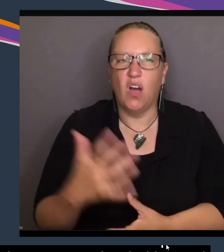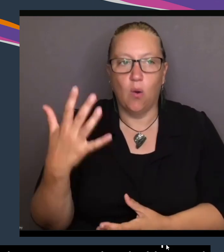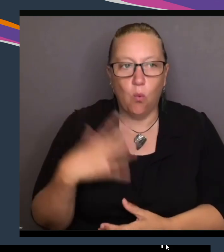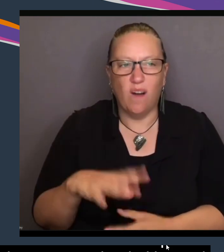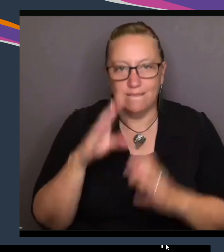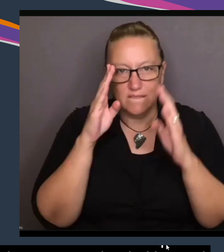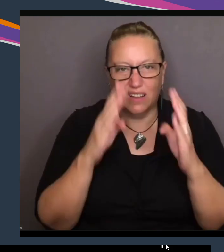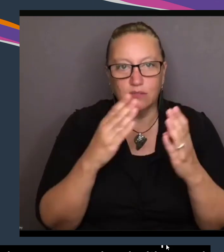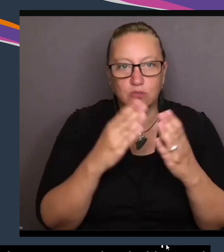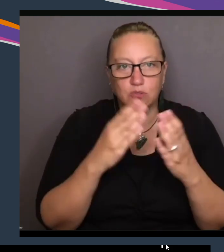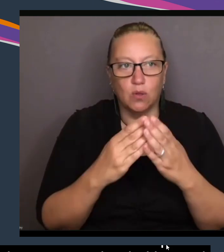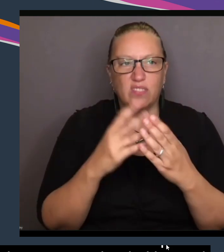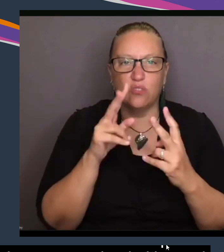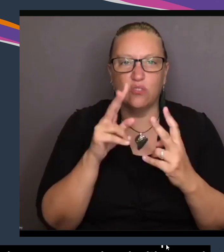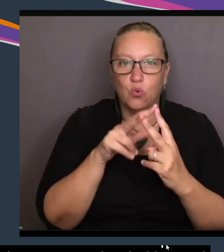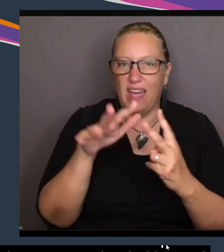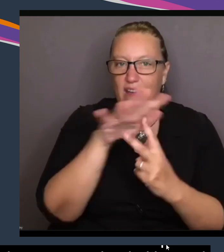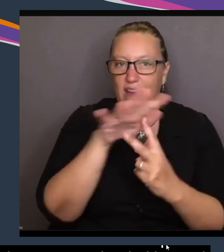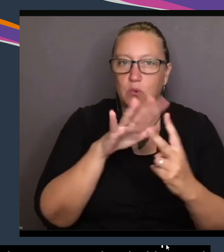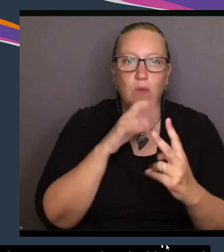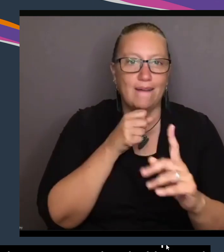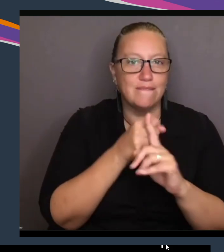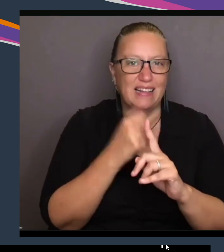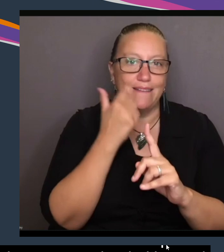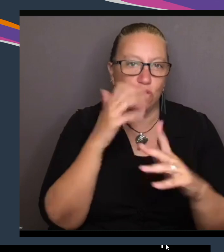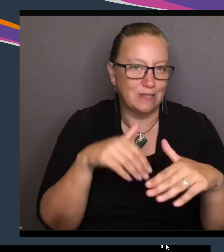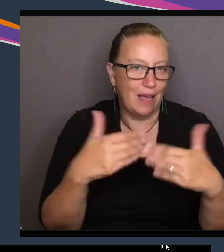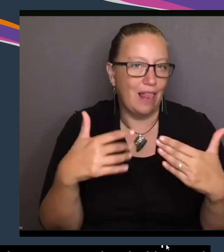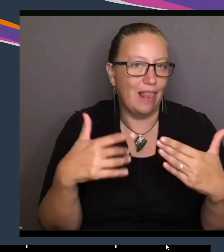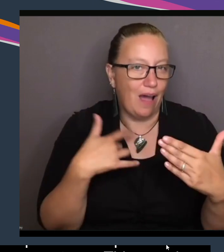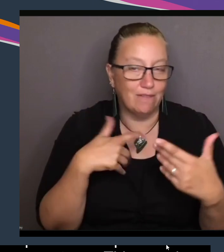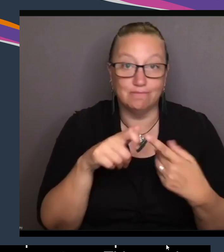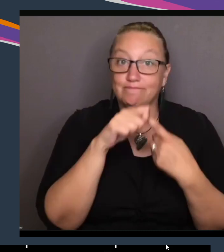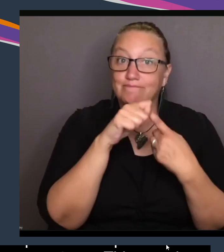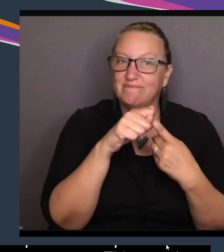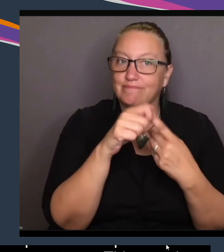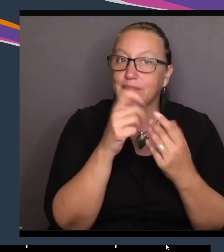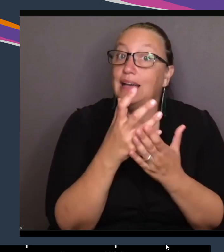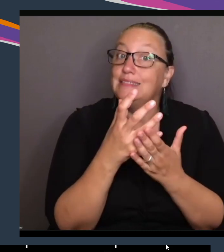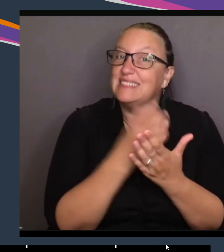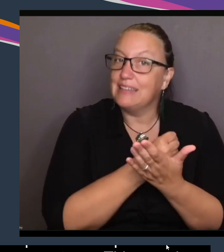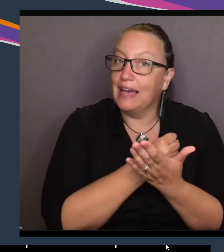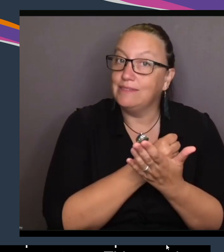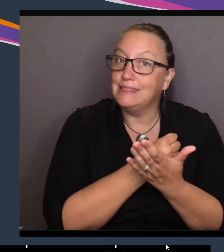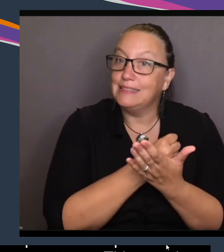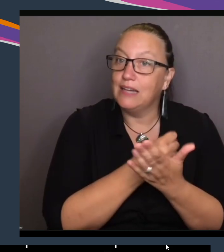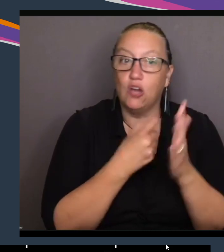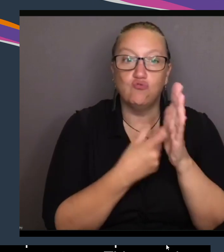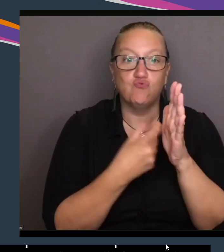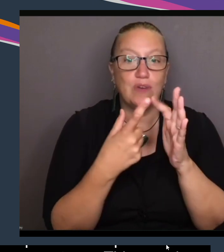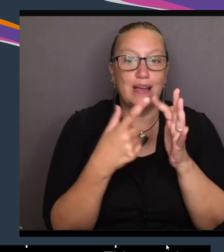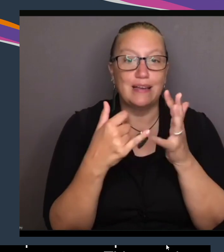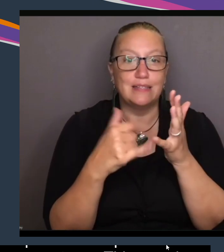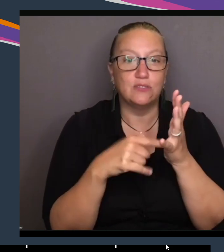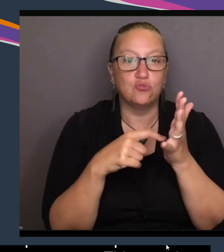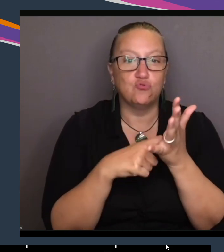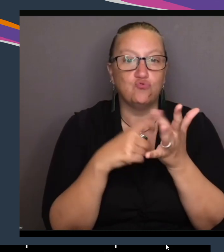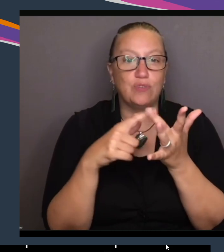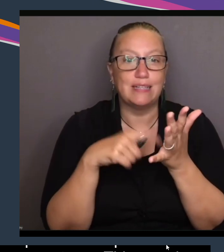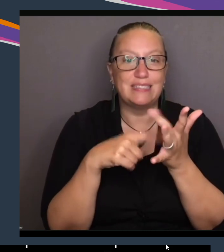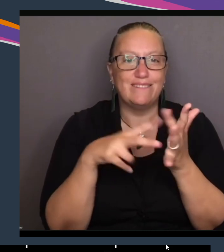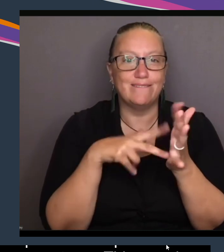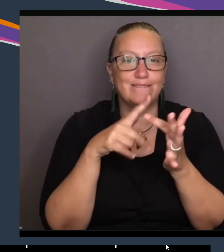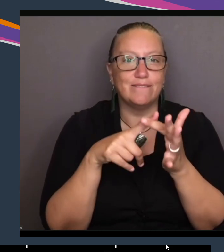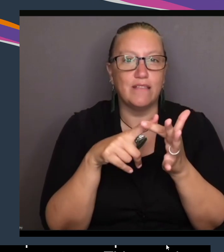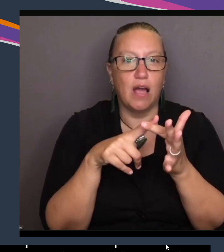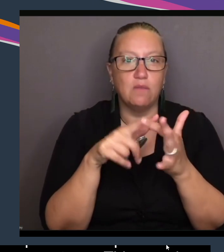safety, including a specific focus on eliminating restrictive practices and strengthening safeguards, accessible and